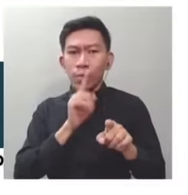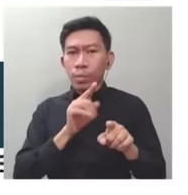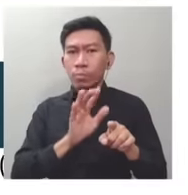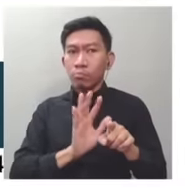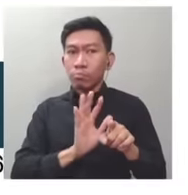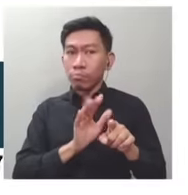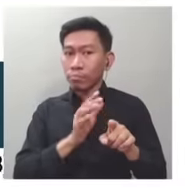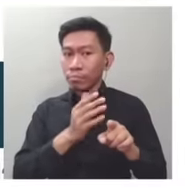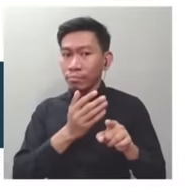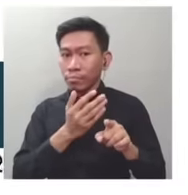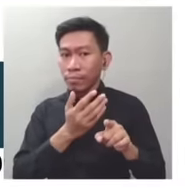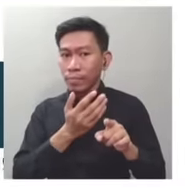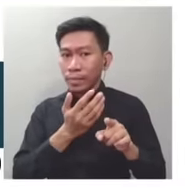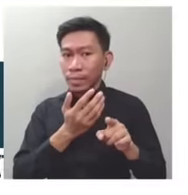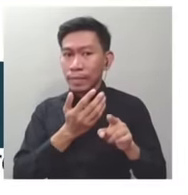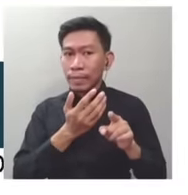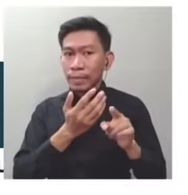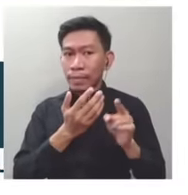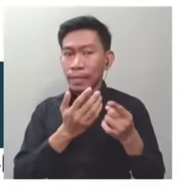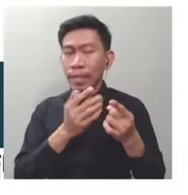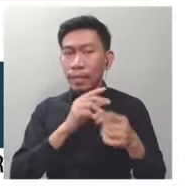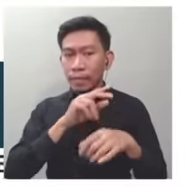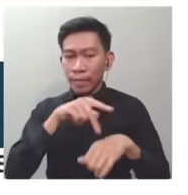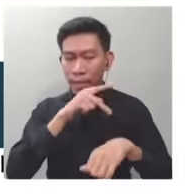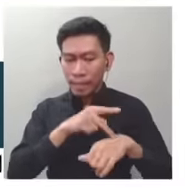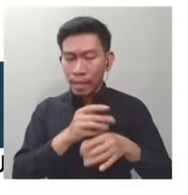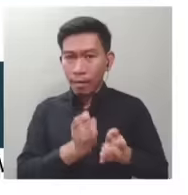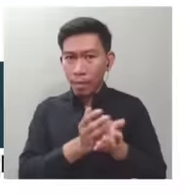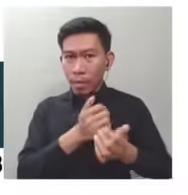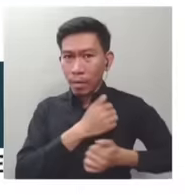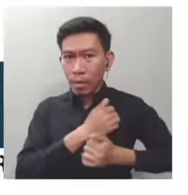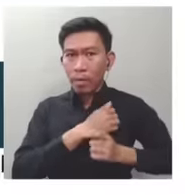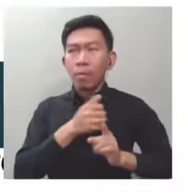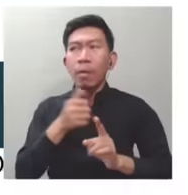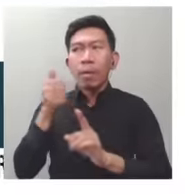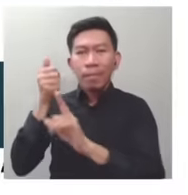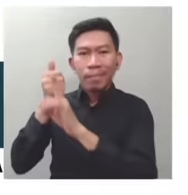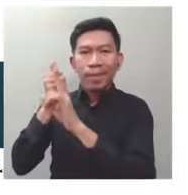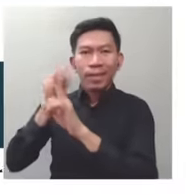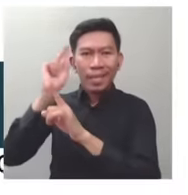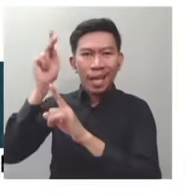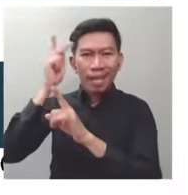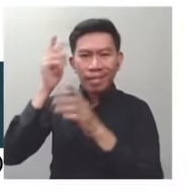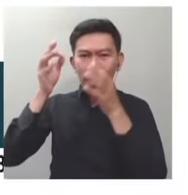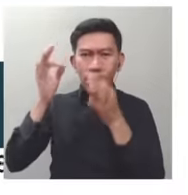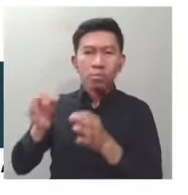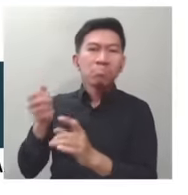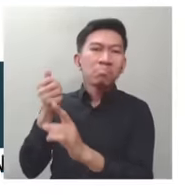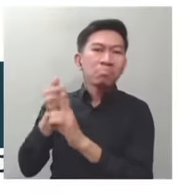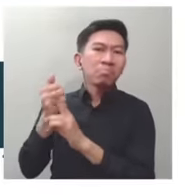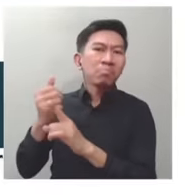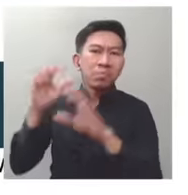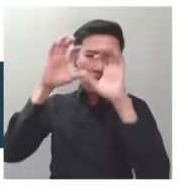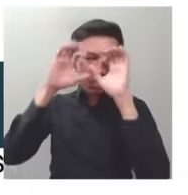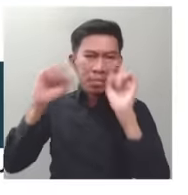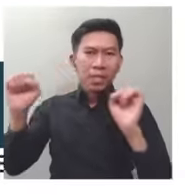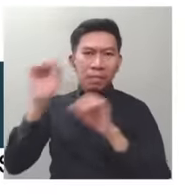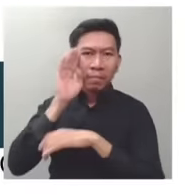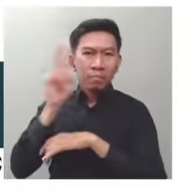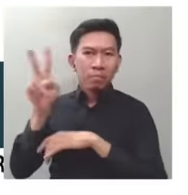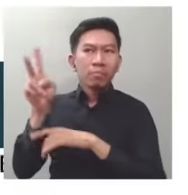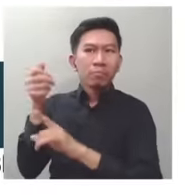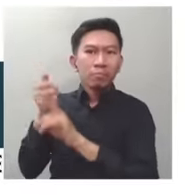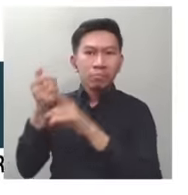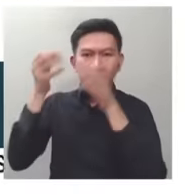the what I call the paycheck of the Philippine Coast Guard. This is a political decision that, of course, President Marcos will have to make to take.